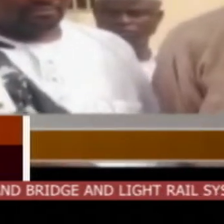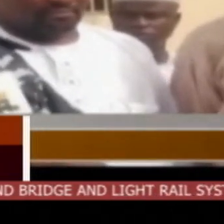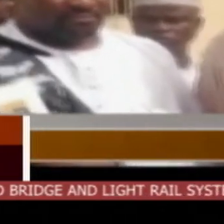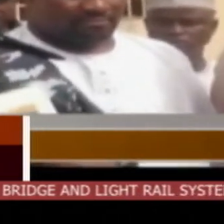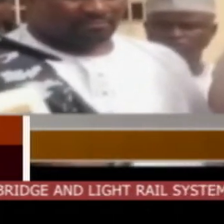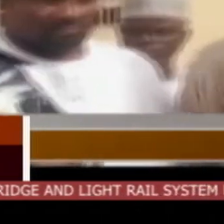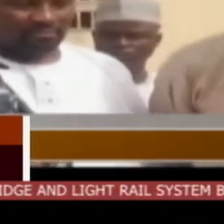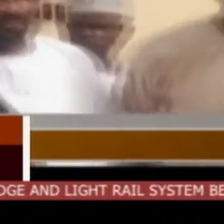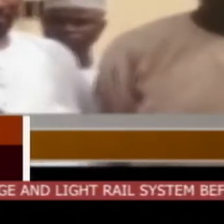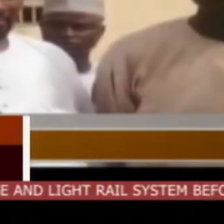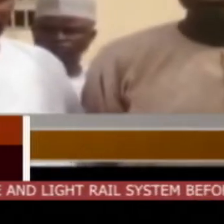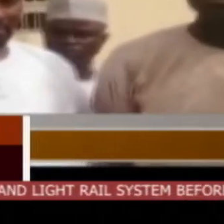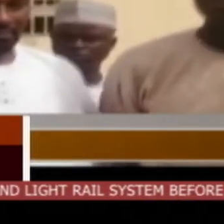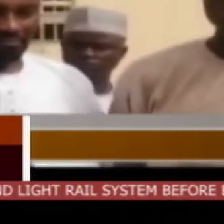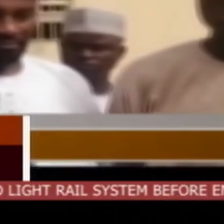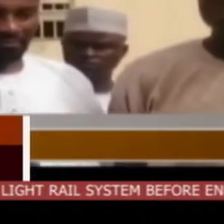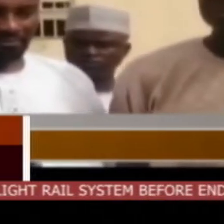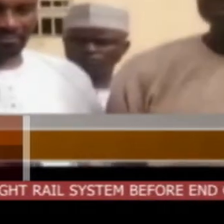taken.